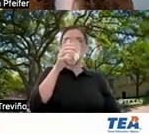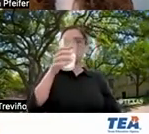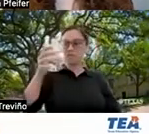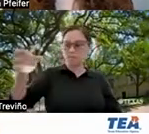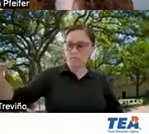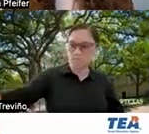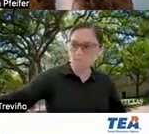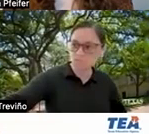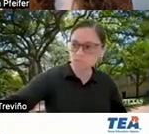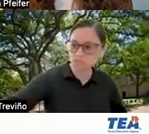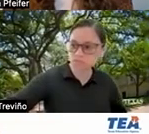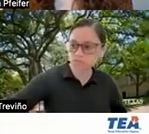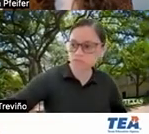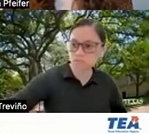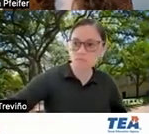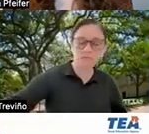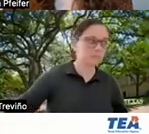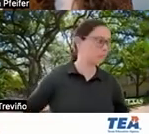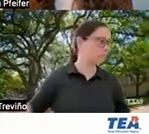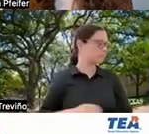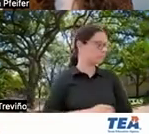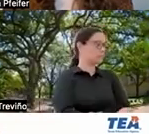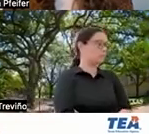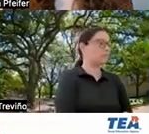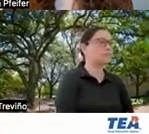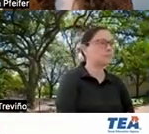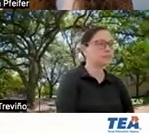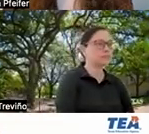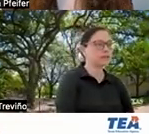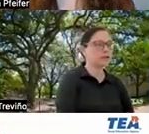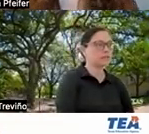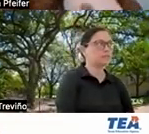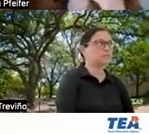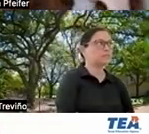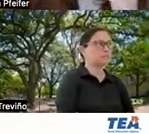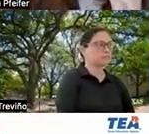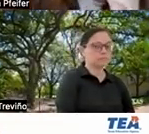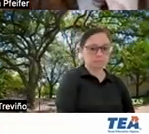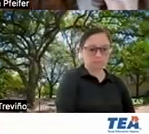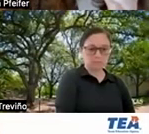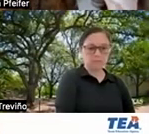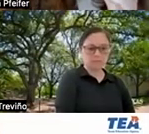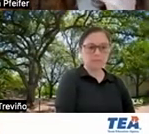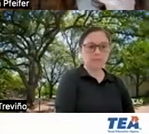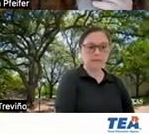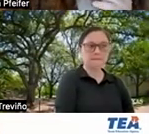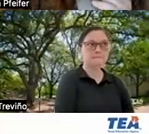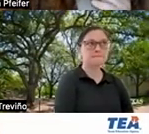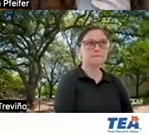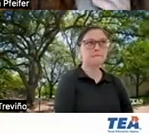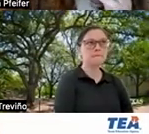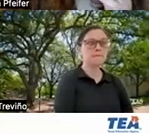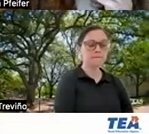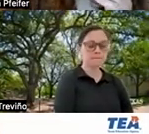what I'm going to do is I'm sending you all into little breakout rooms to work with each other. And you're going to take